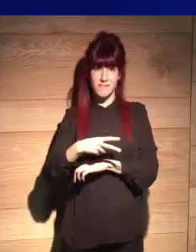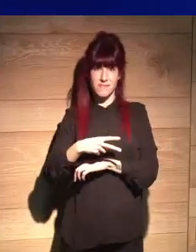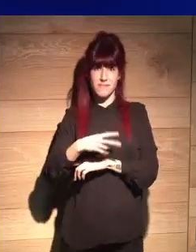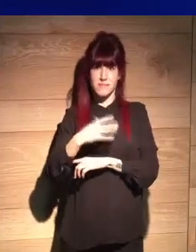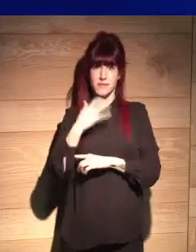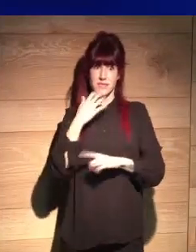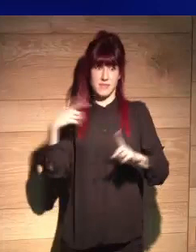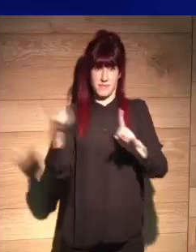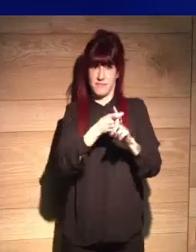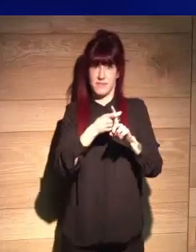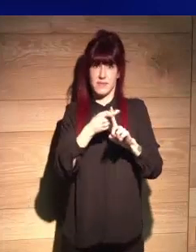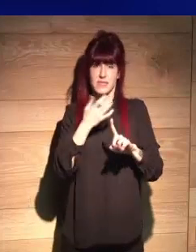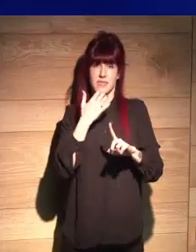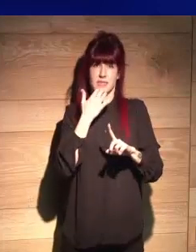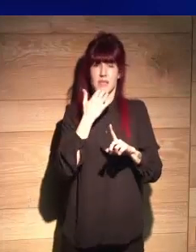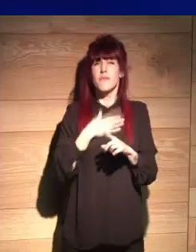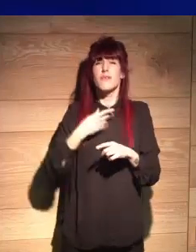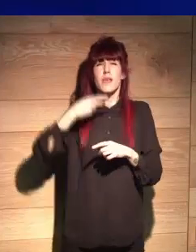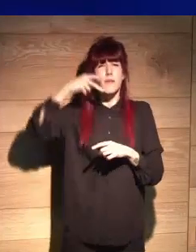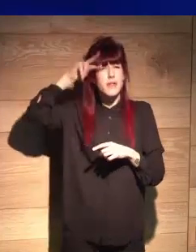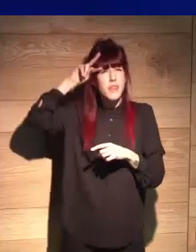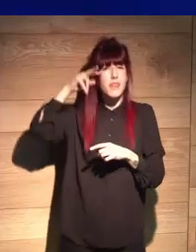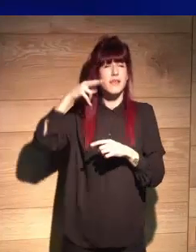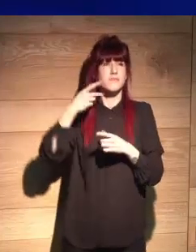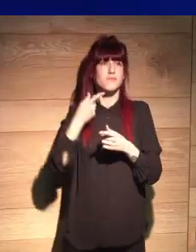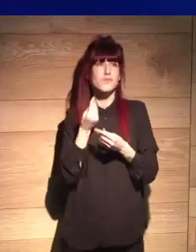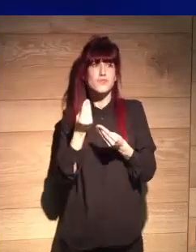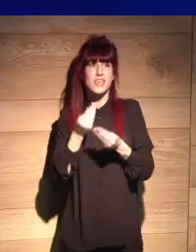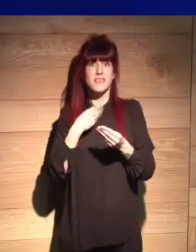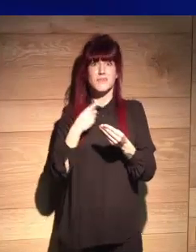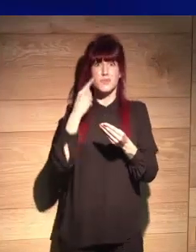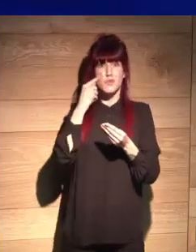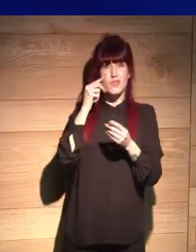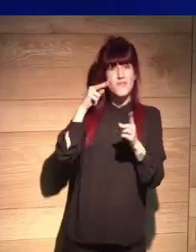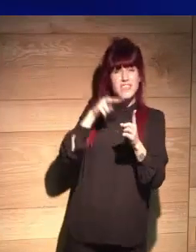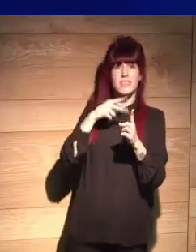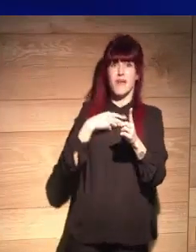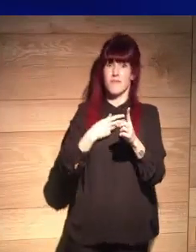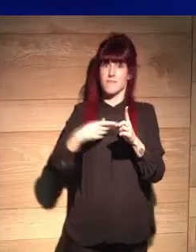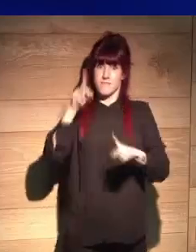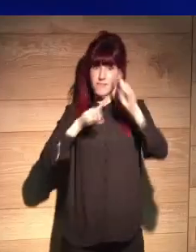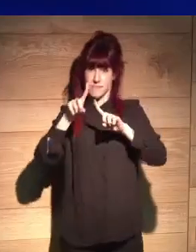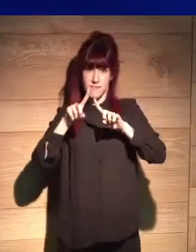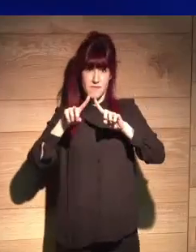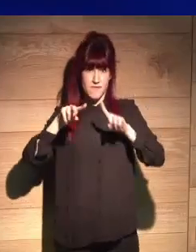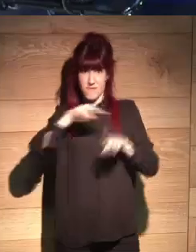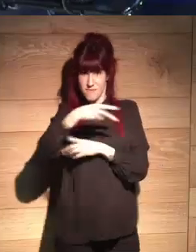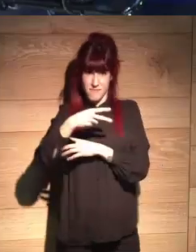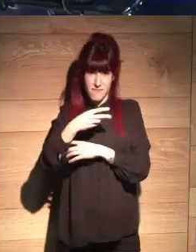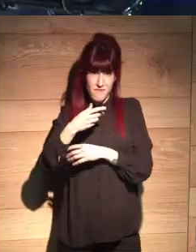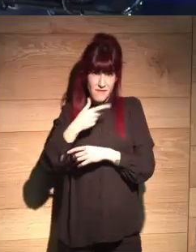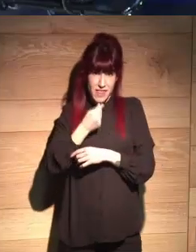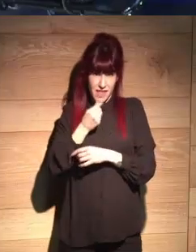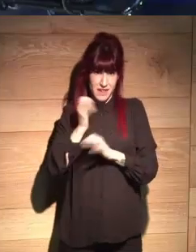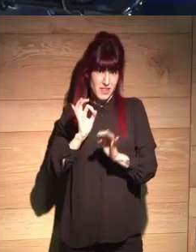So if you have a better mind or more experience or more points of view, isn't it easier for you to solve